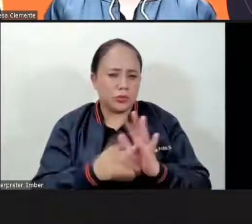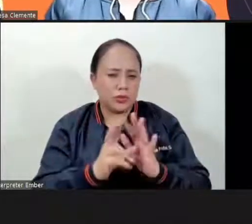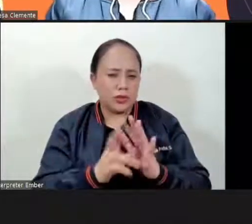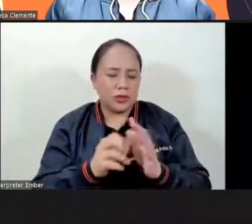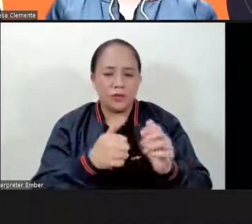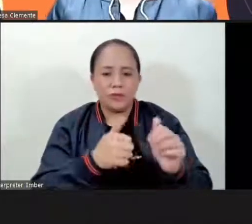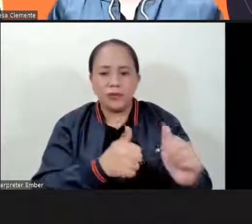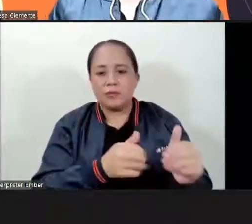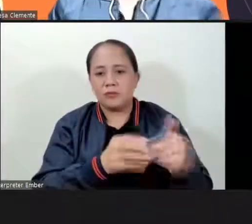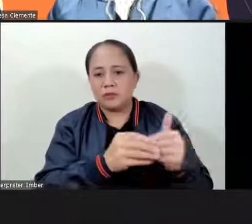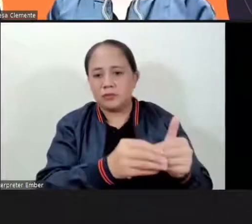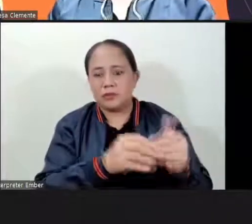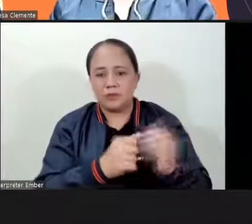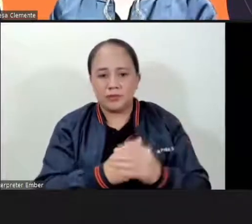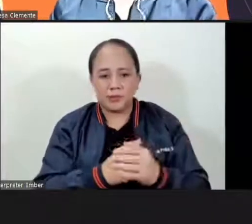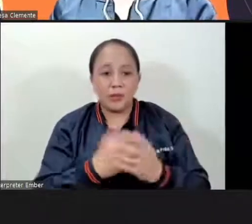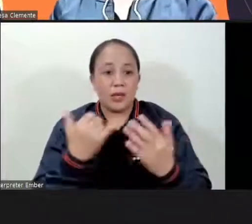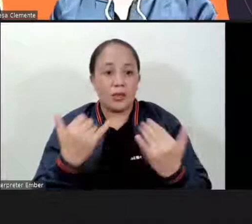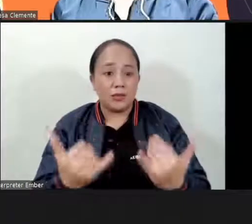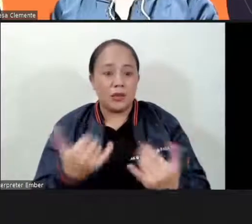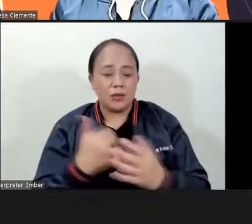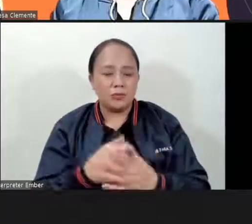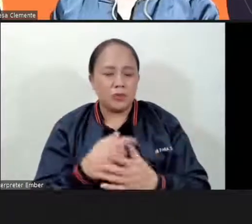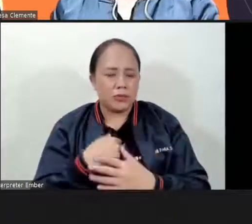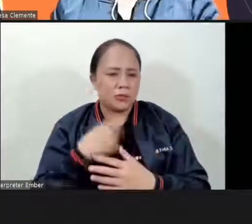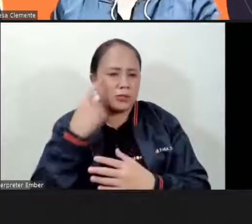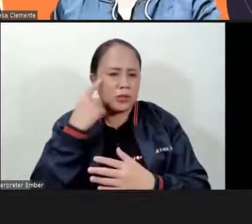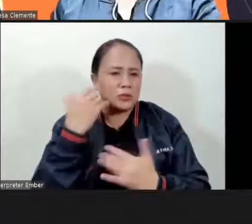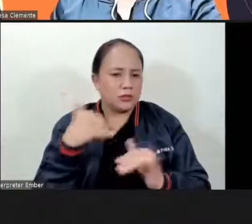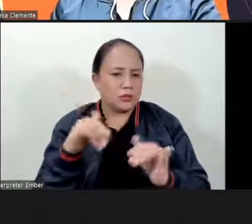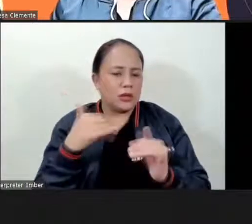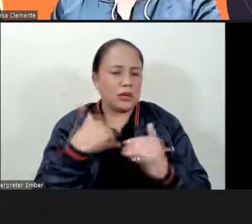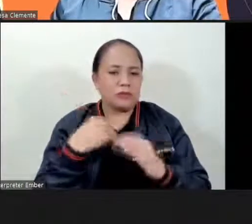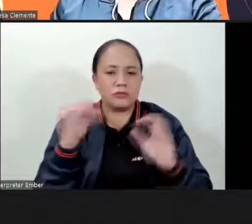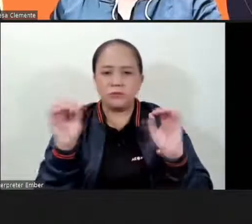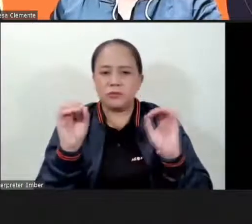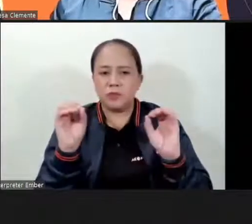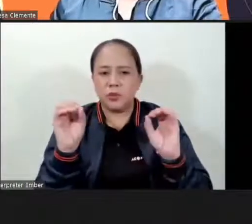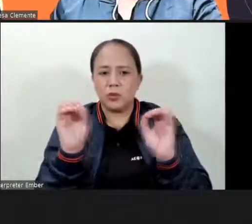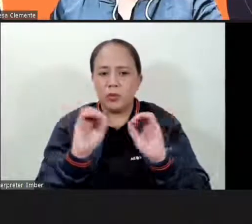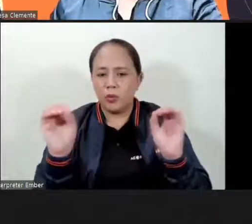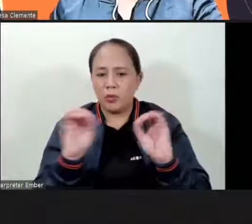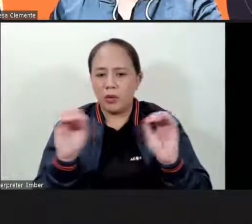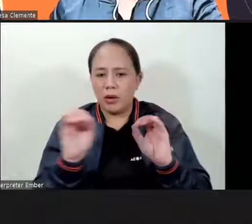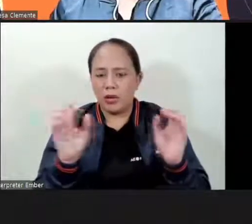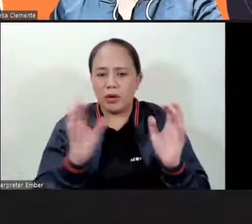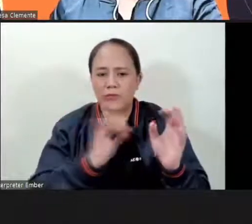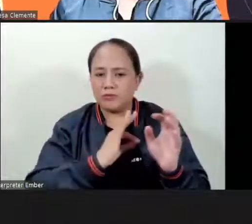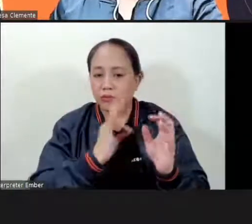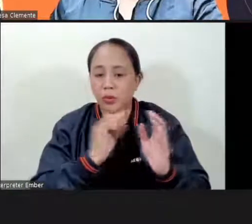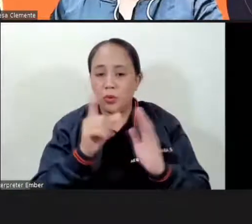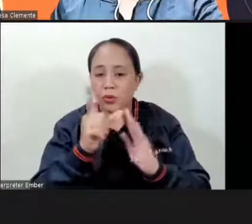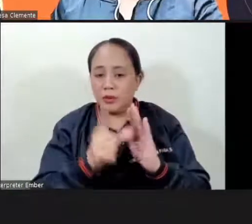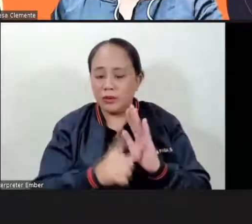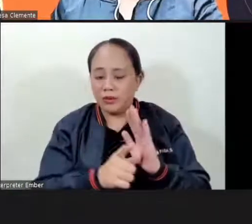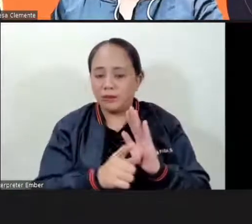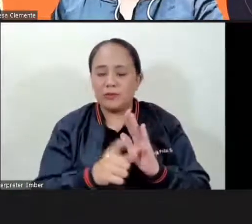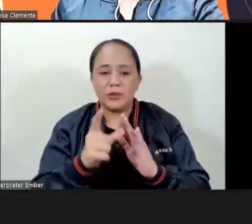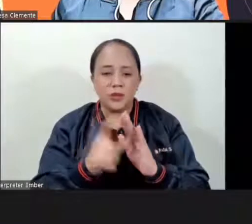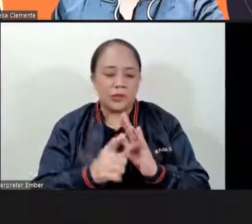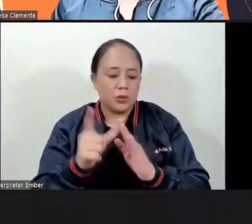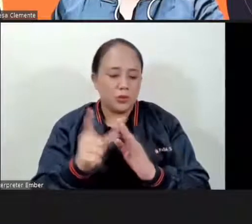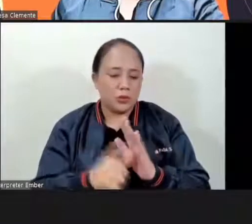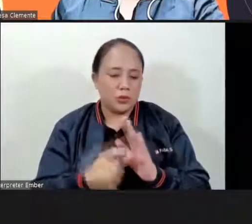the guidelines. As of now po, I think there are still no formal or legal laws